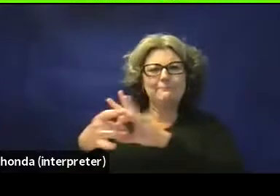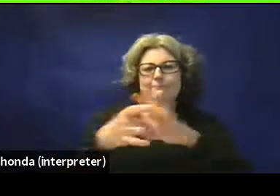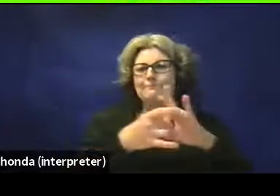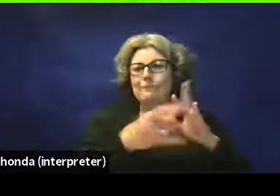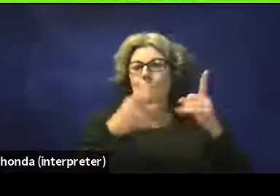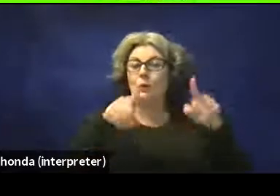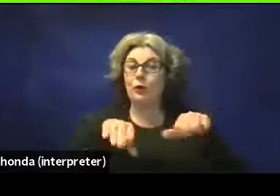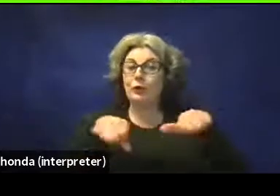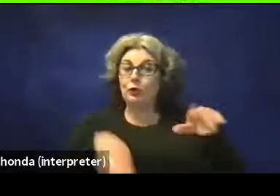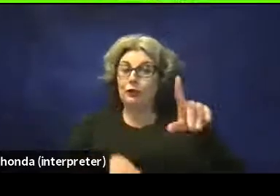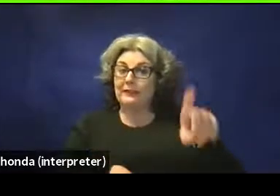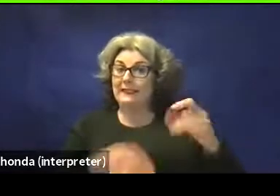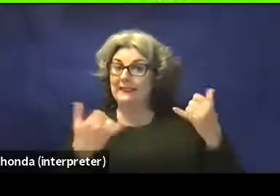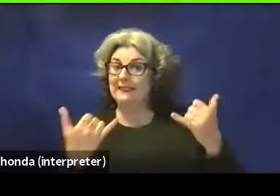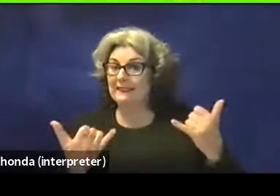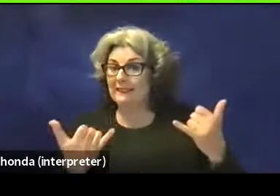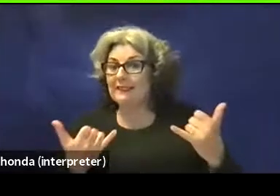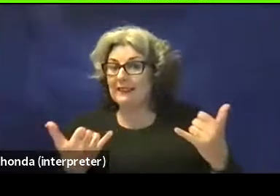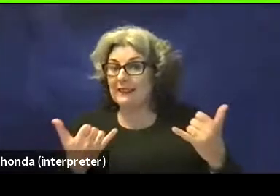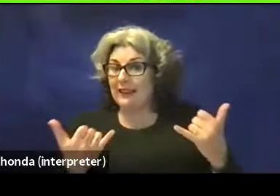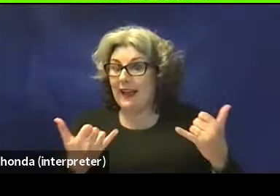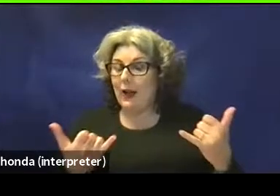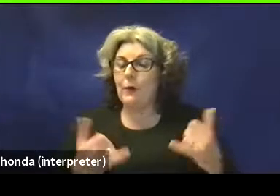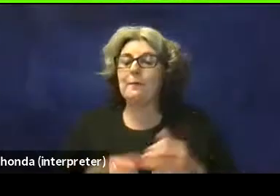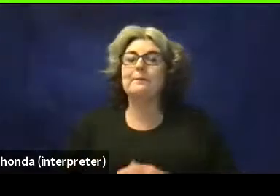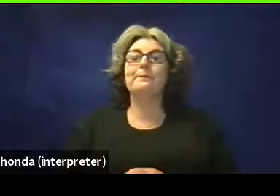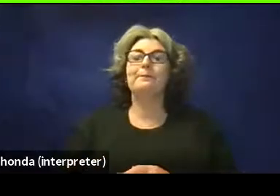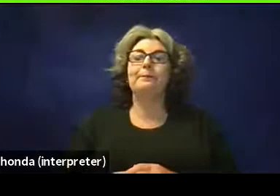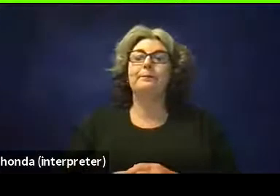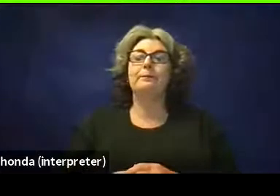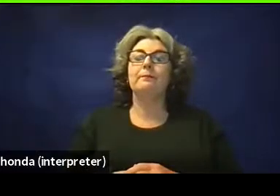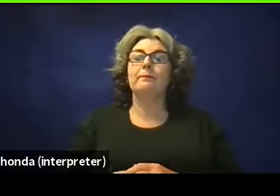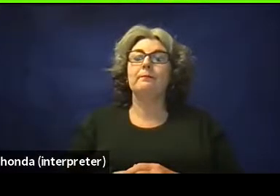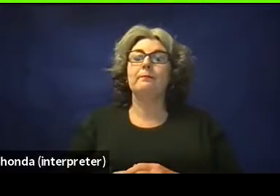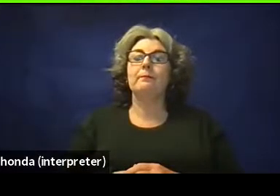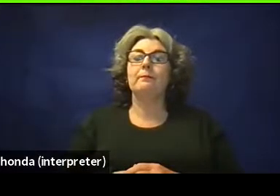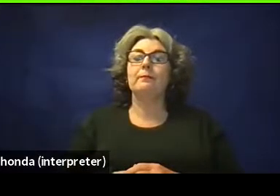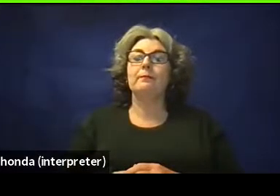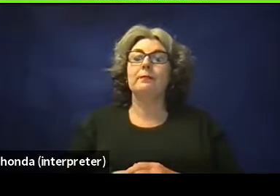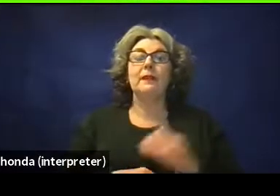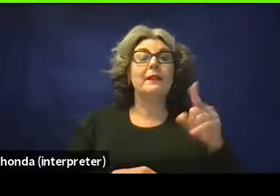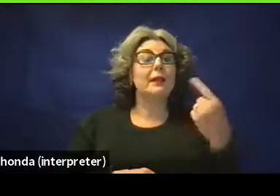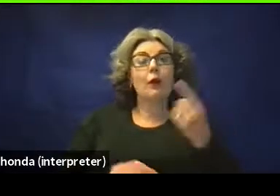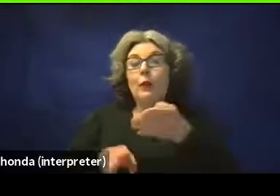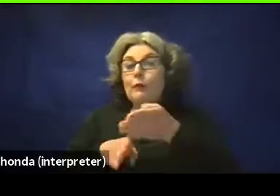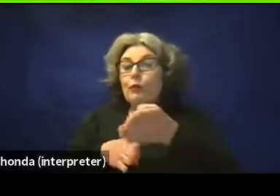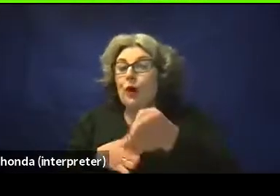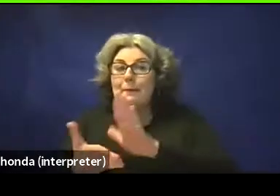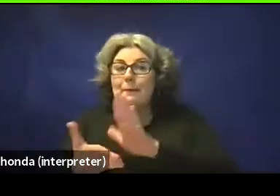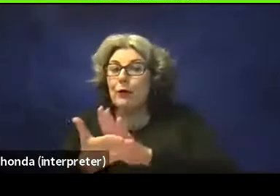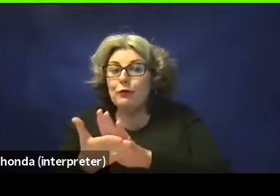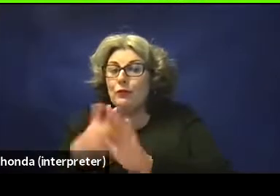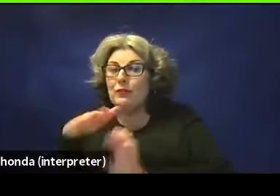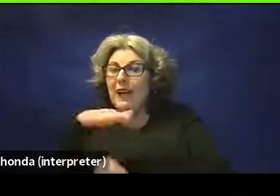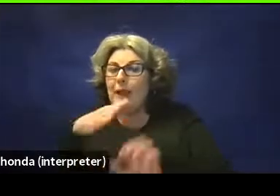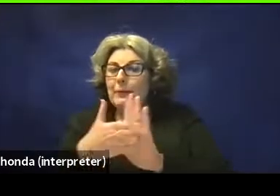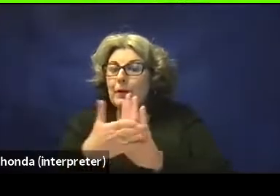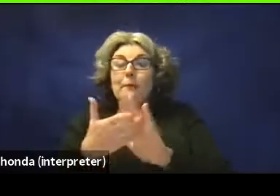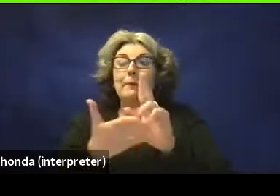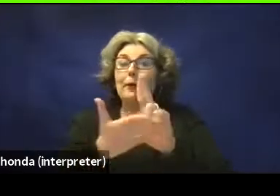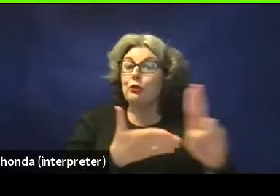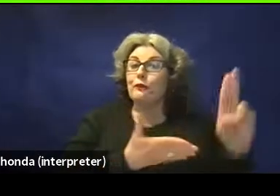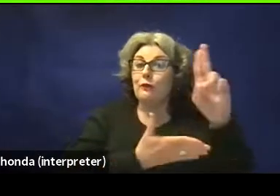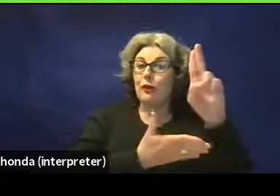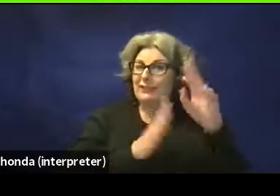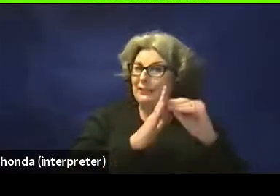what children need to be learning right now, and what not just primary school children, but even university